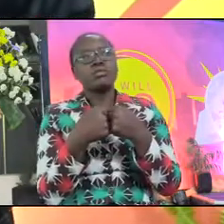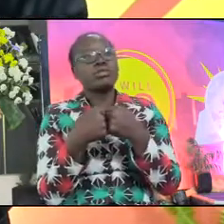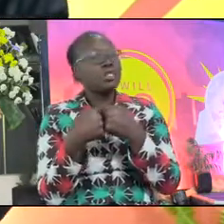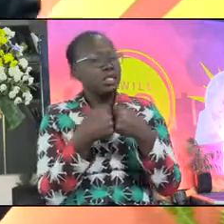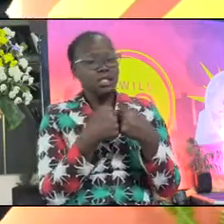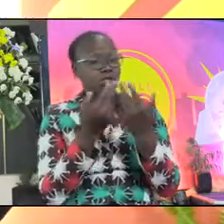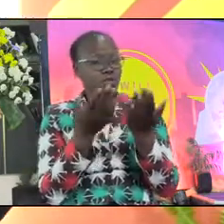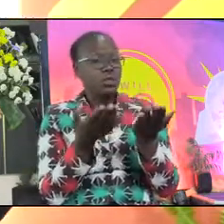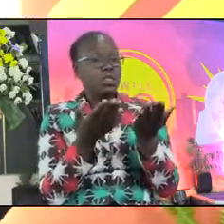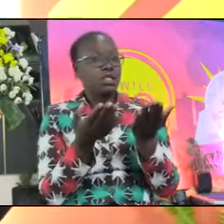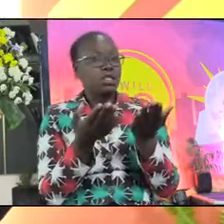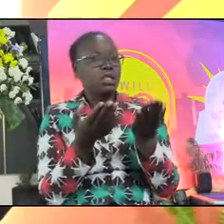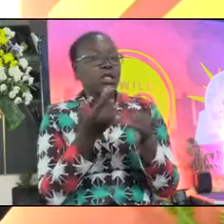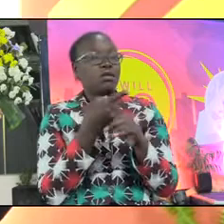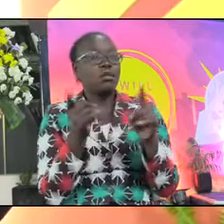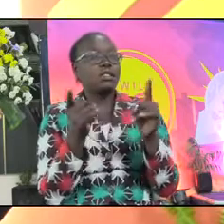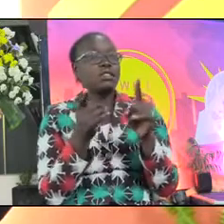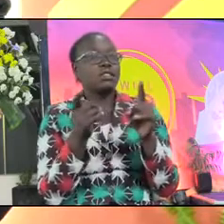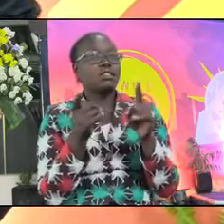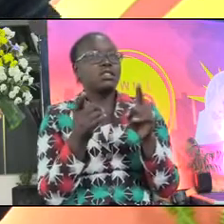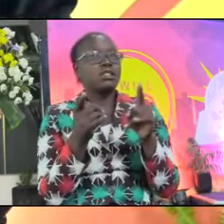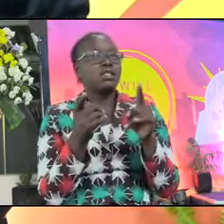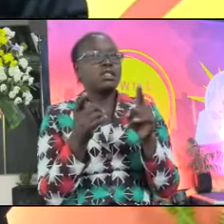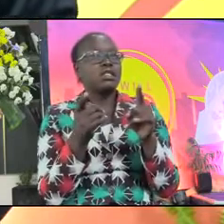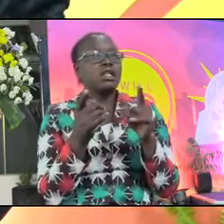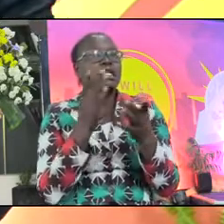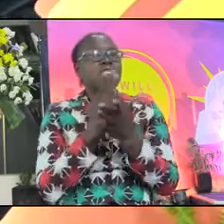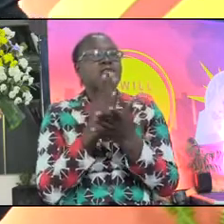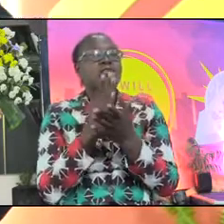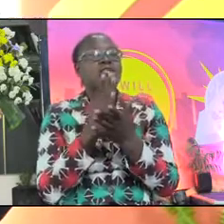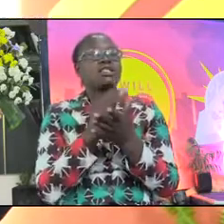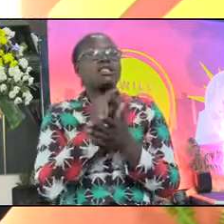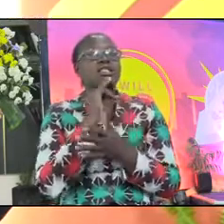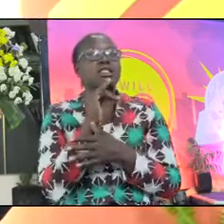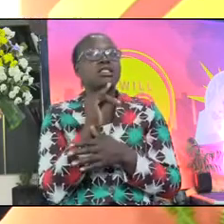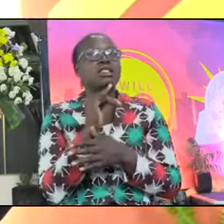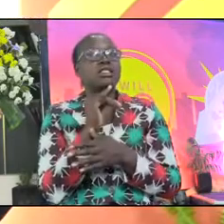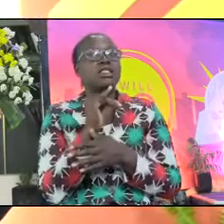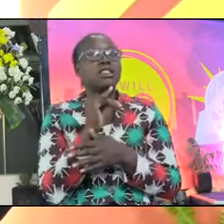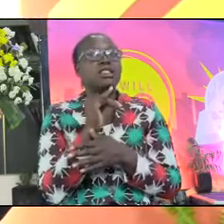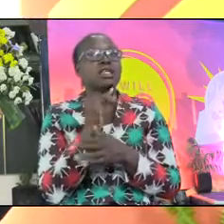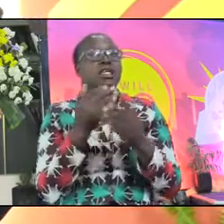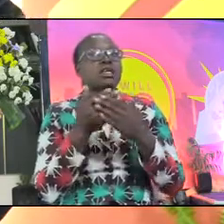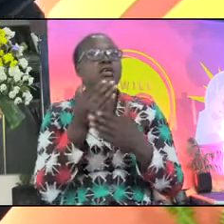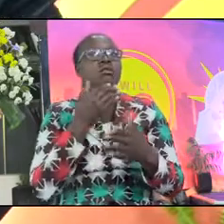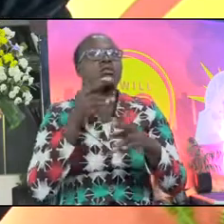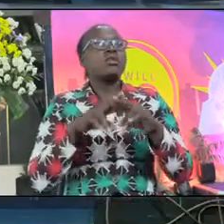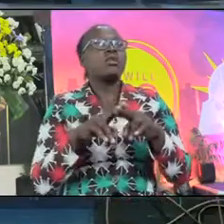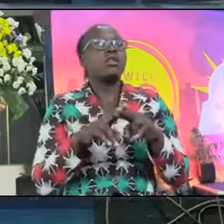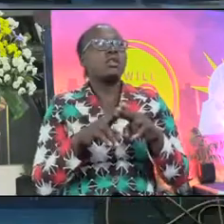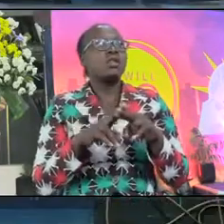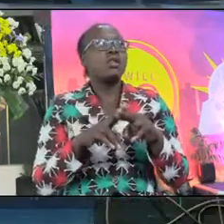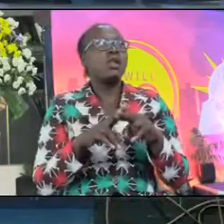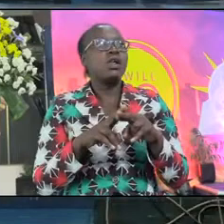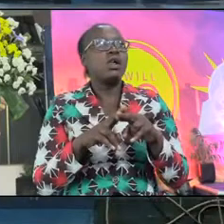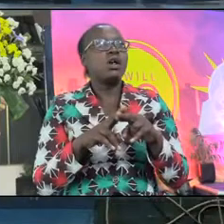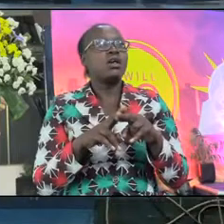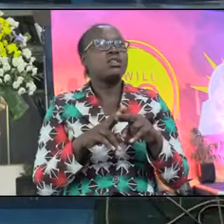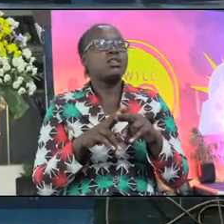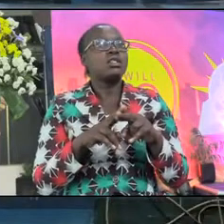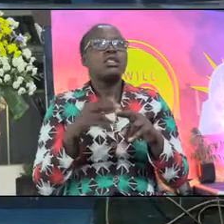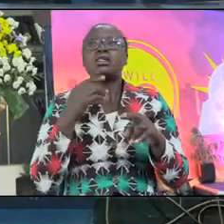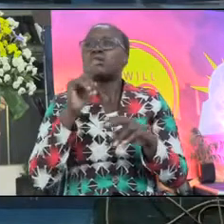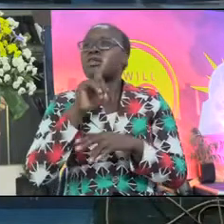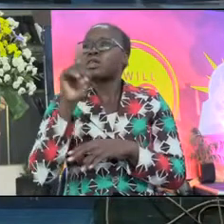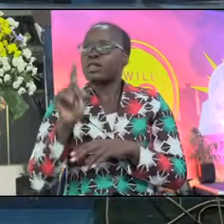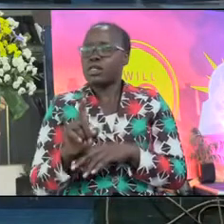story. But the fact of the matter is, before I sit down, I